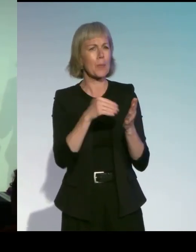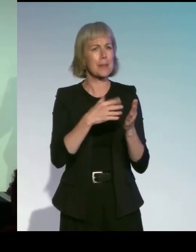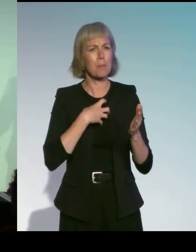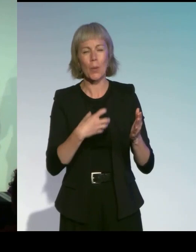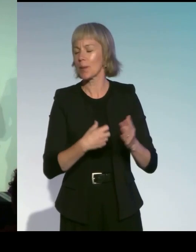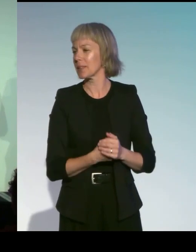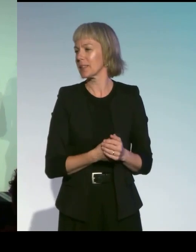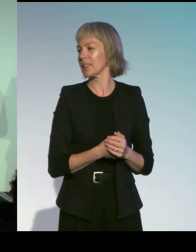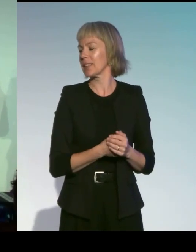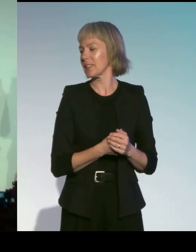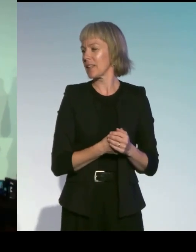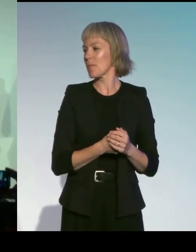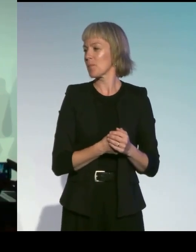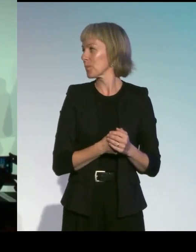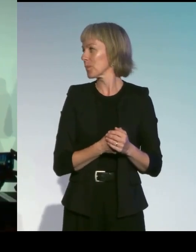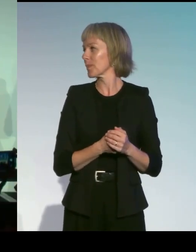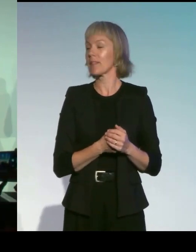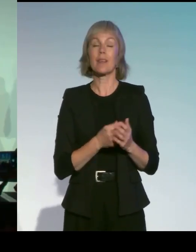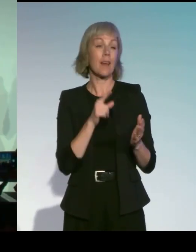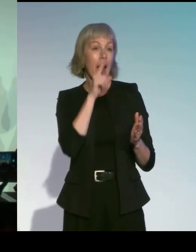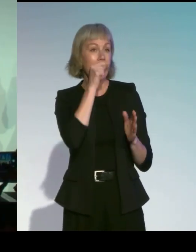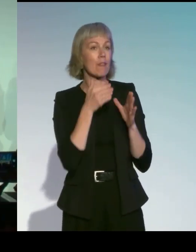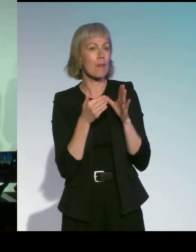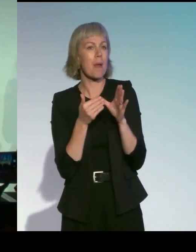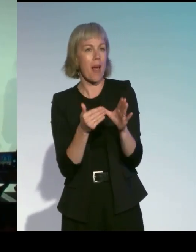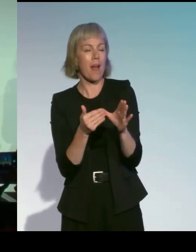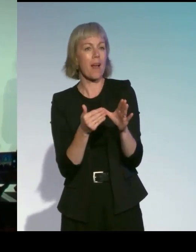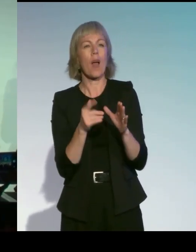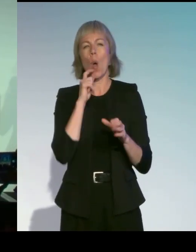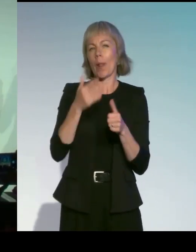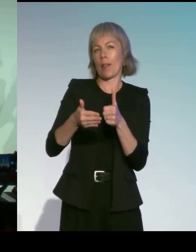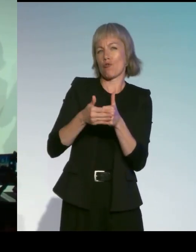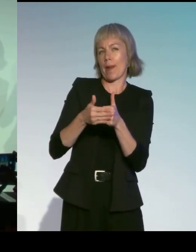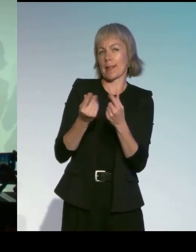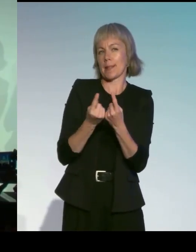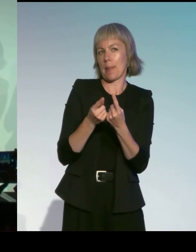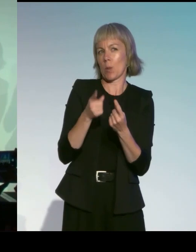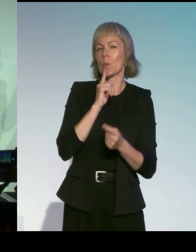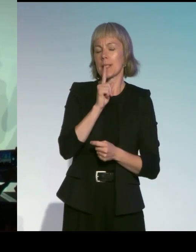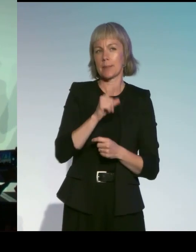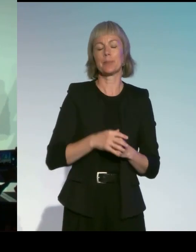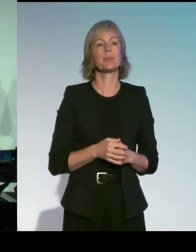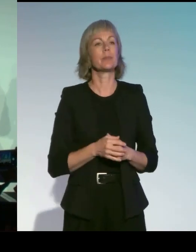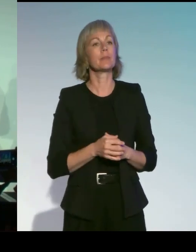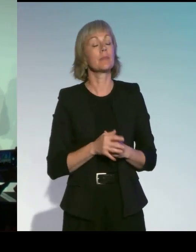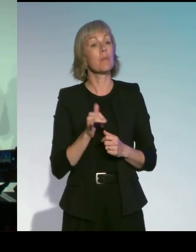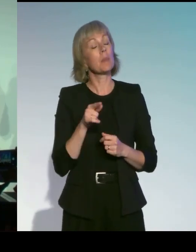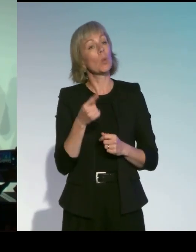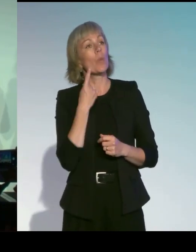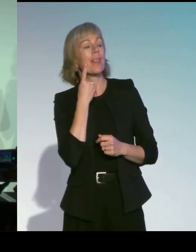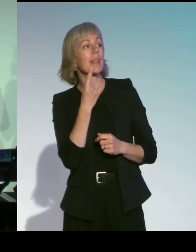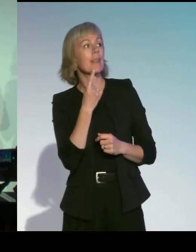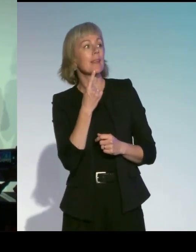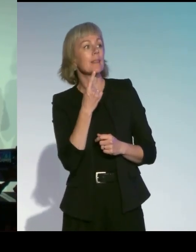Cool. Okay. I think in response, I think I will correct you in the sense that you might be looking